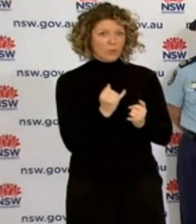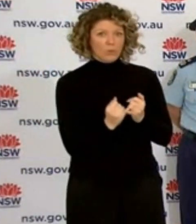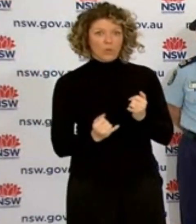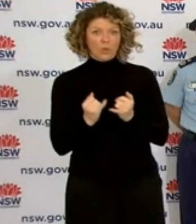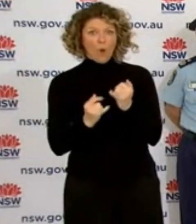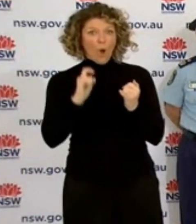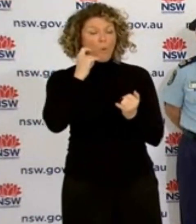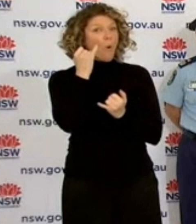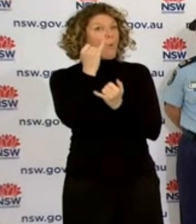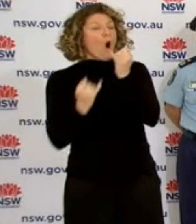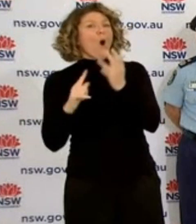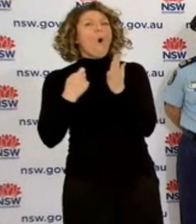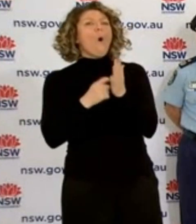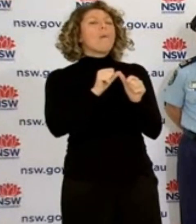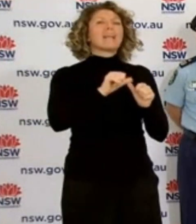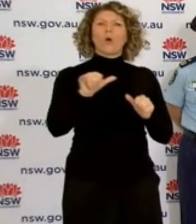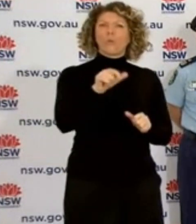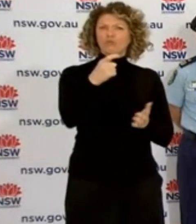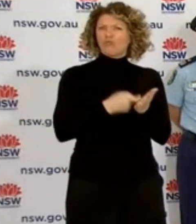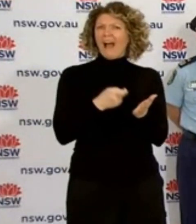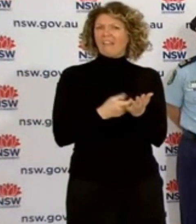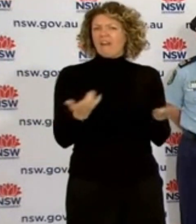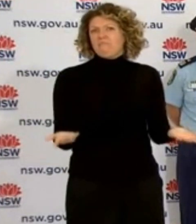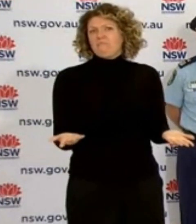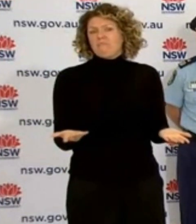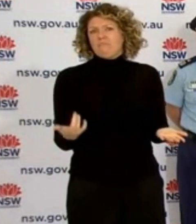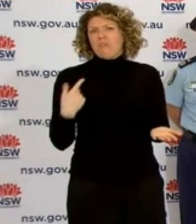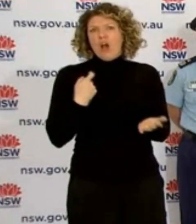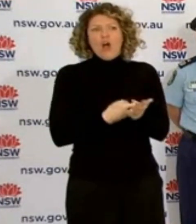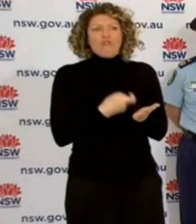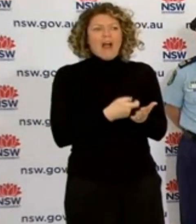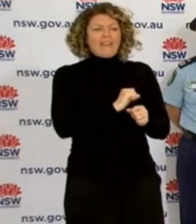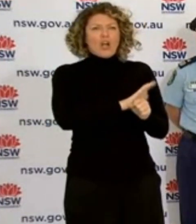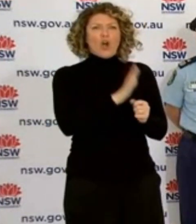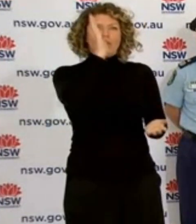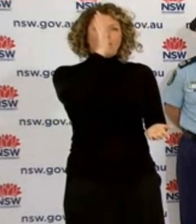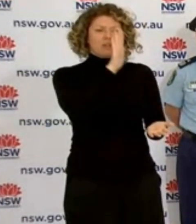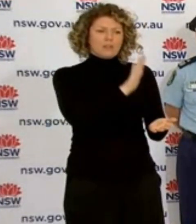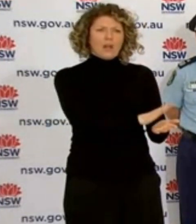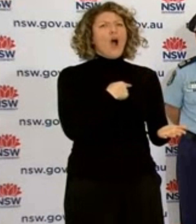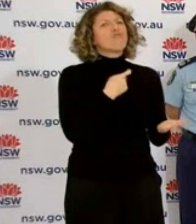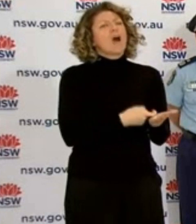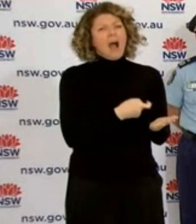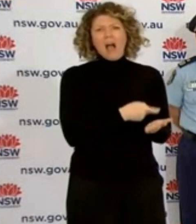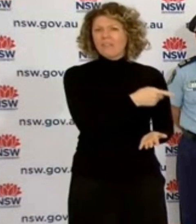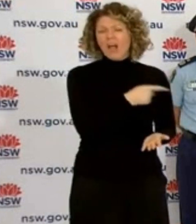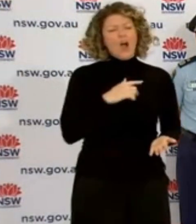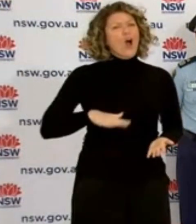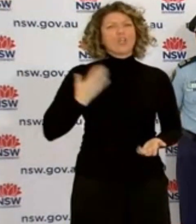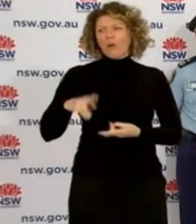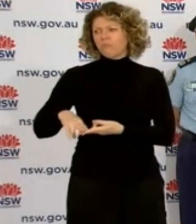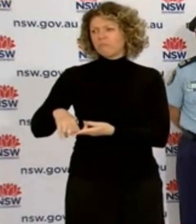decide what path we're going to choose. And the path I want is one where I see declining case numbers and